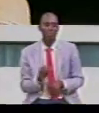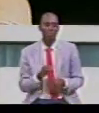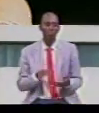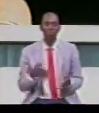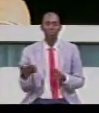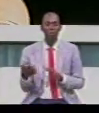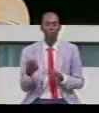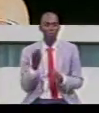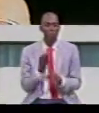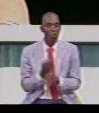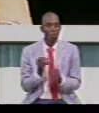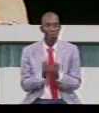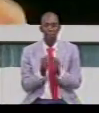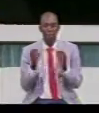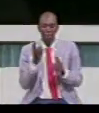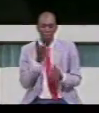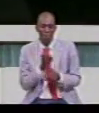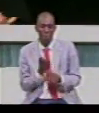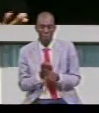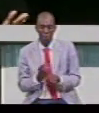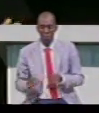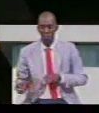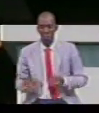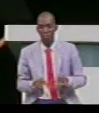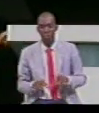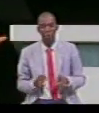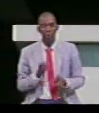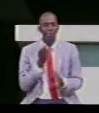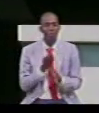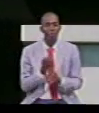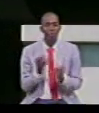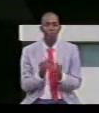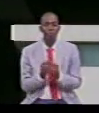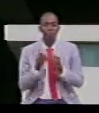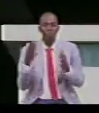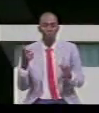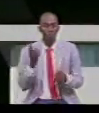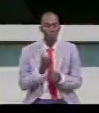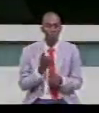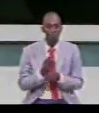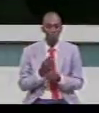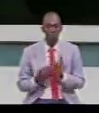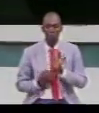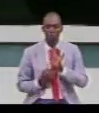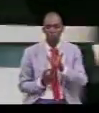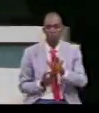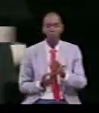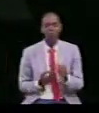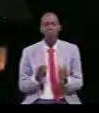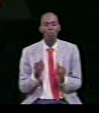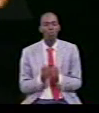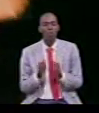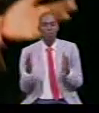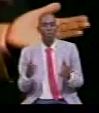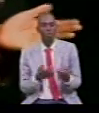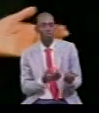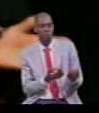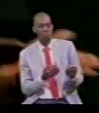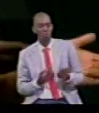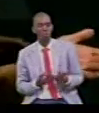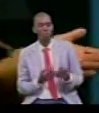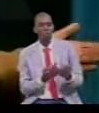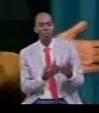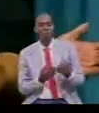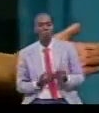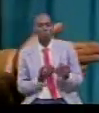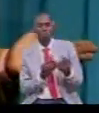without appropriate action, without appropriate expression, without coming